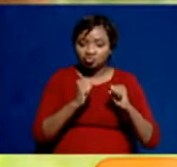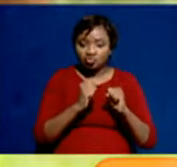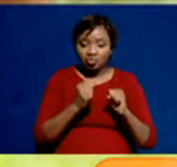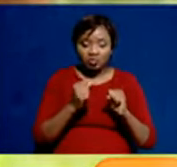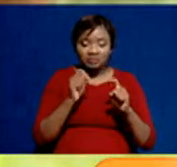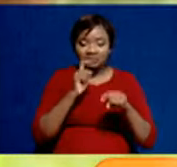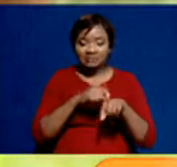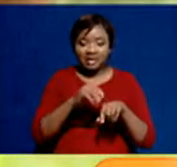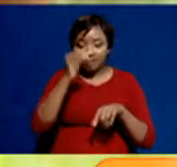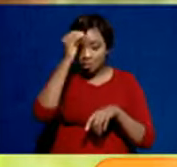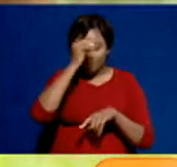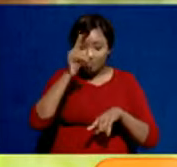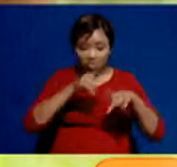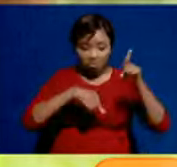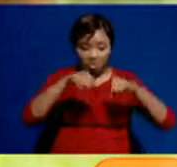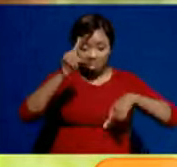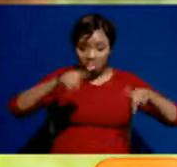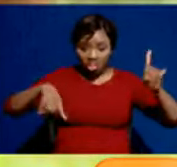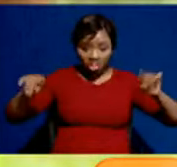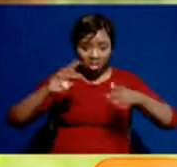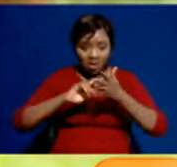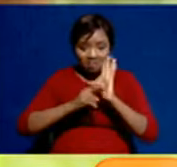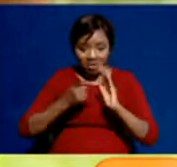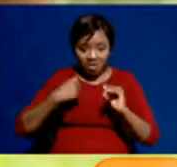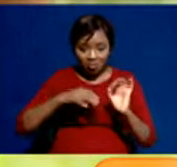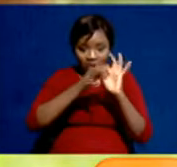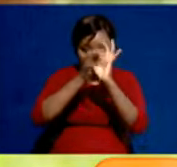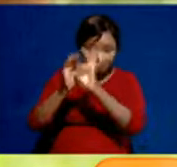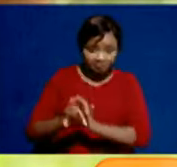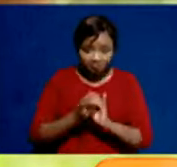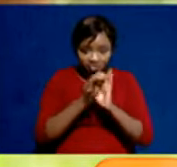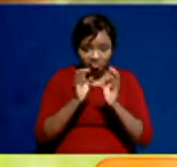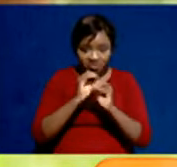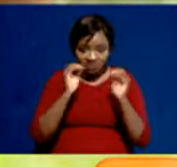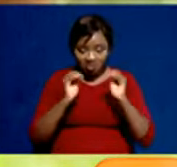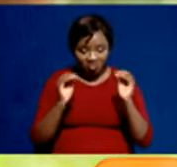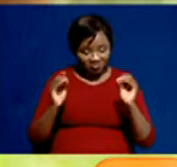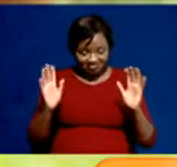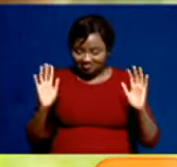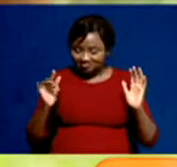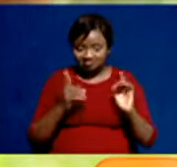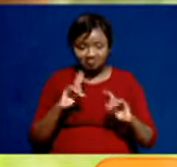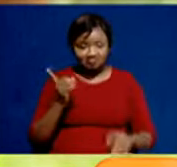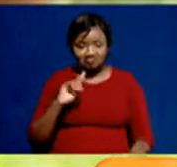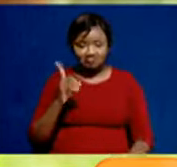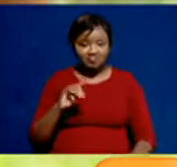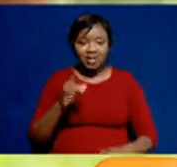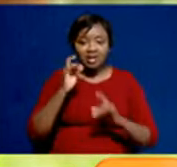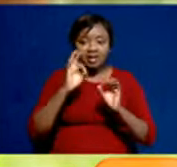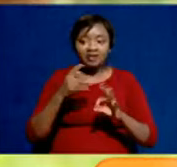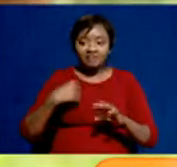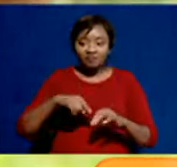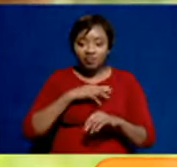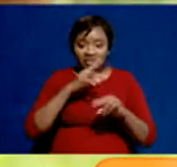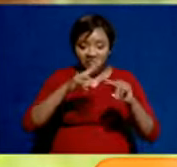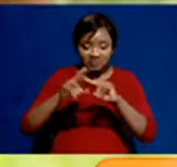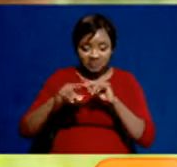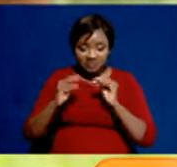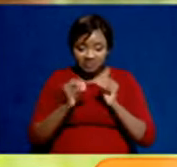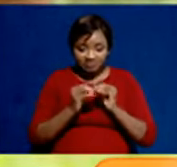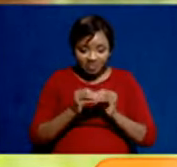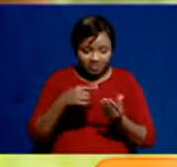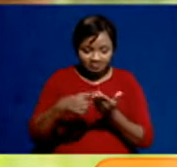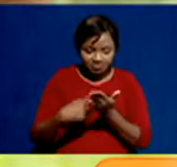together. Even when we sit in closed-door meetings, we don't all sing a chorus. We